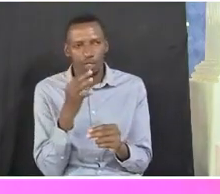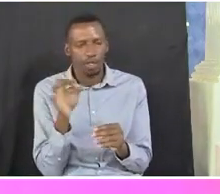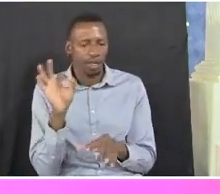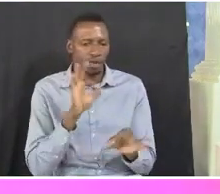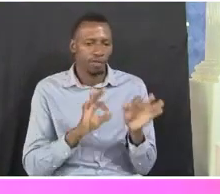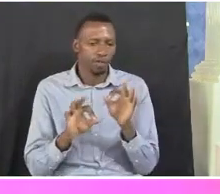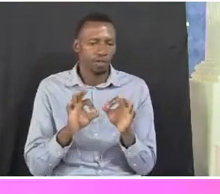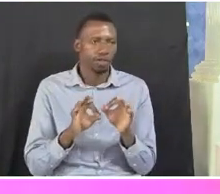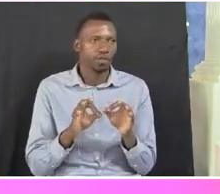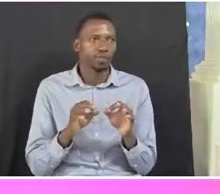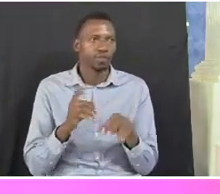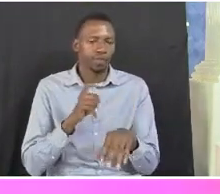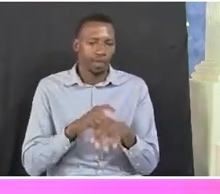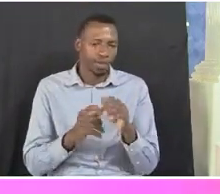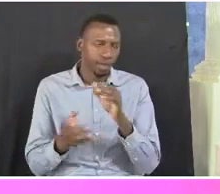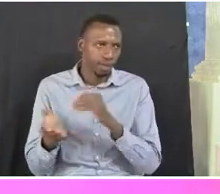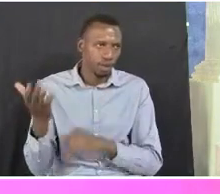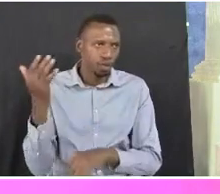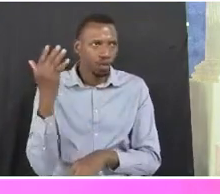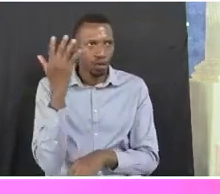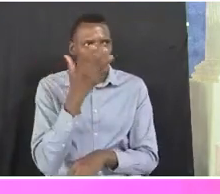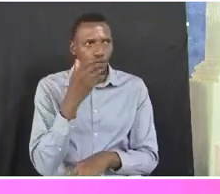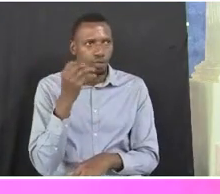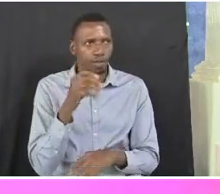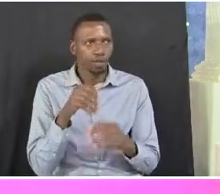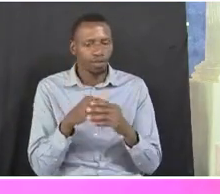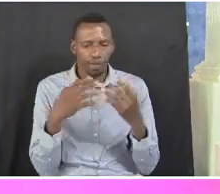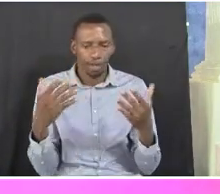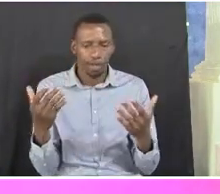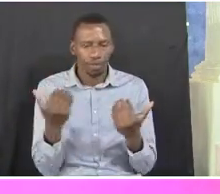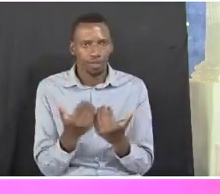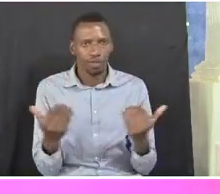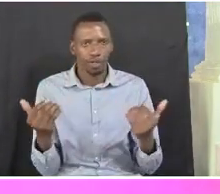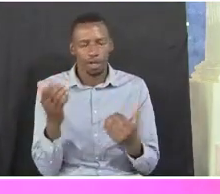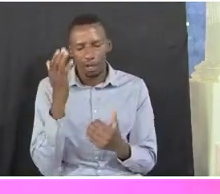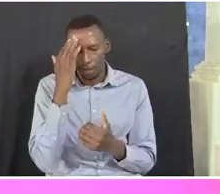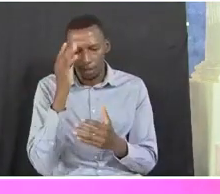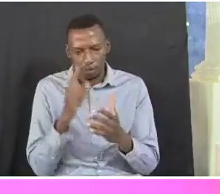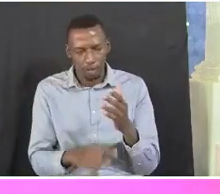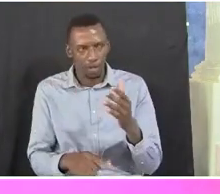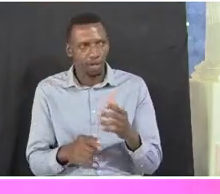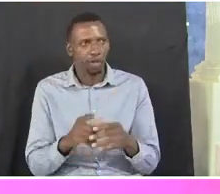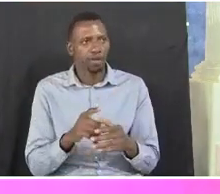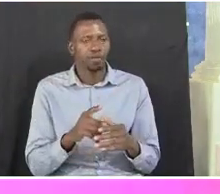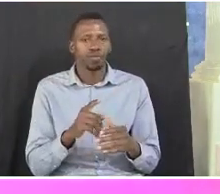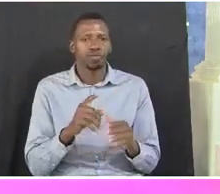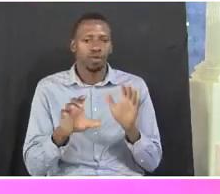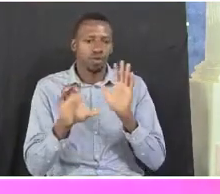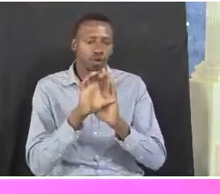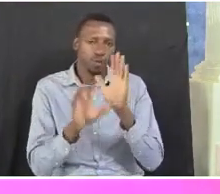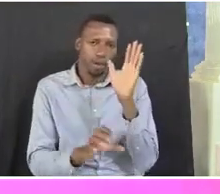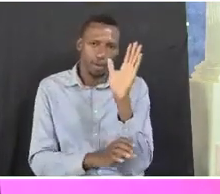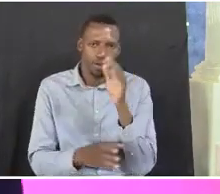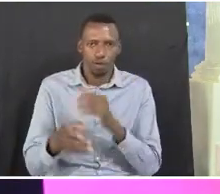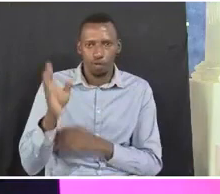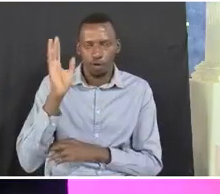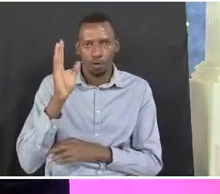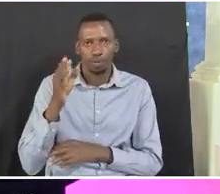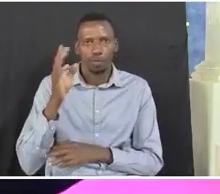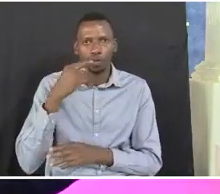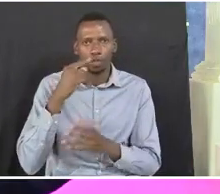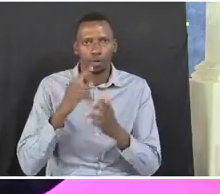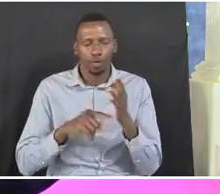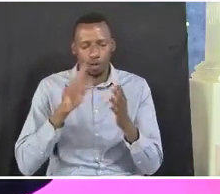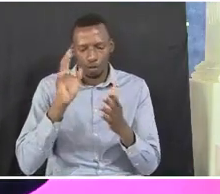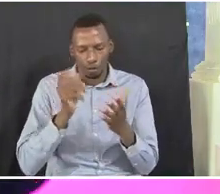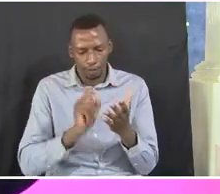That time the beauty in the hands of the children of Israel were the commandments of God. And God said, you shall